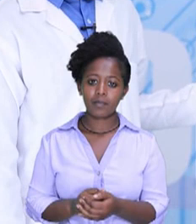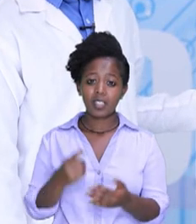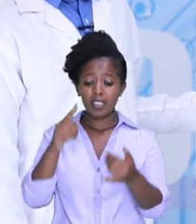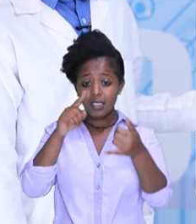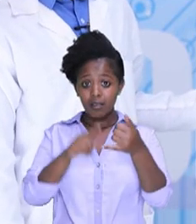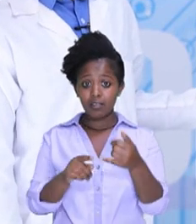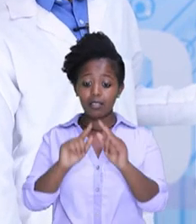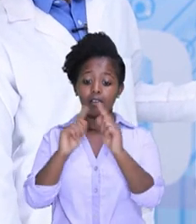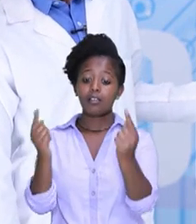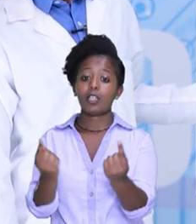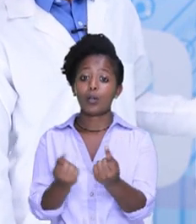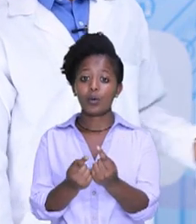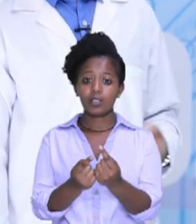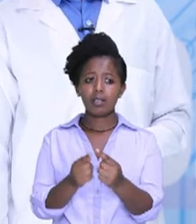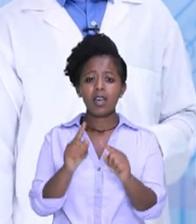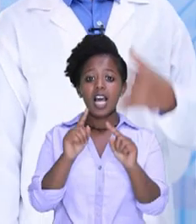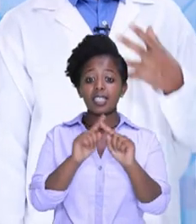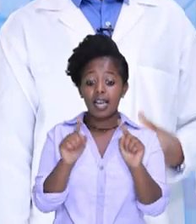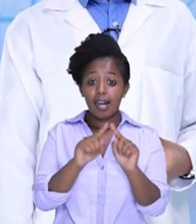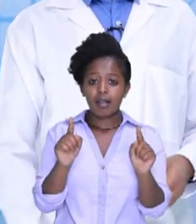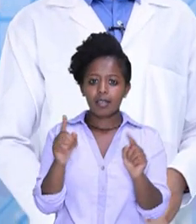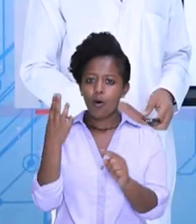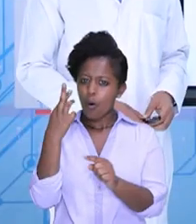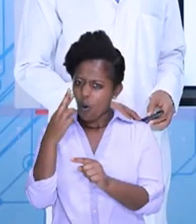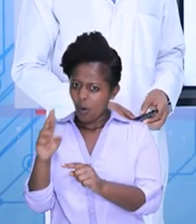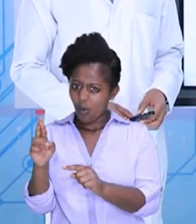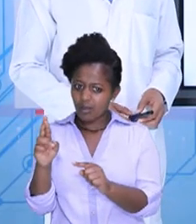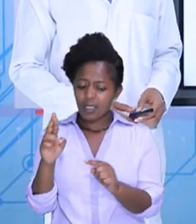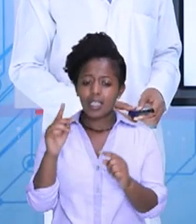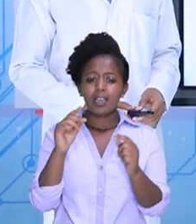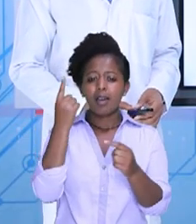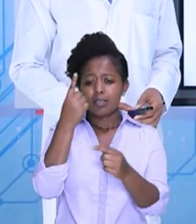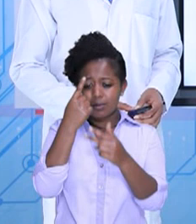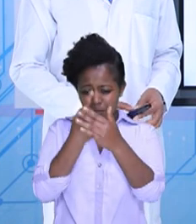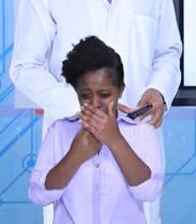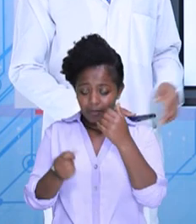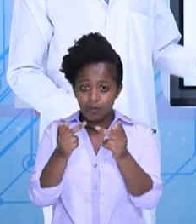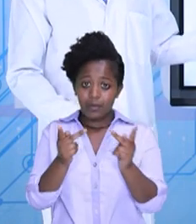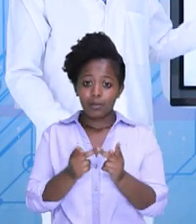The last category is the rare animals or the endemic animals of Ethiopia.